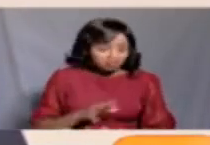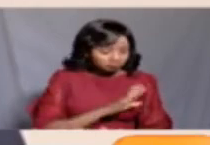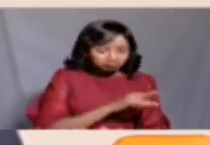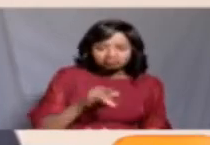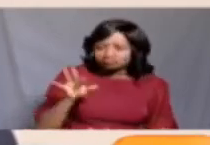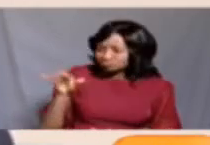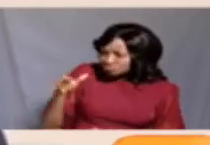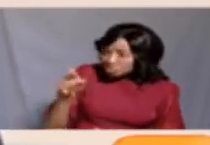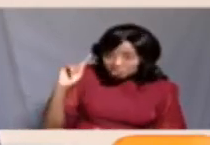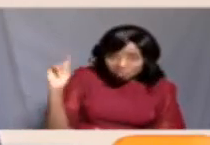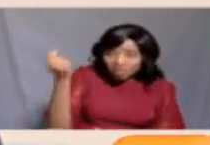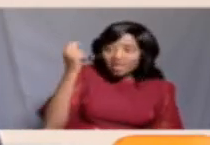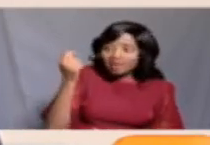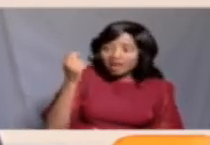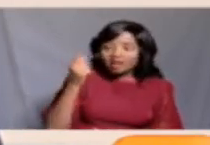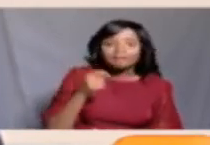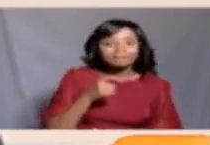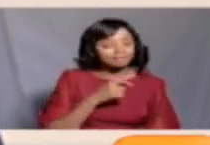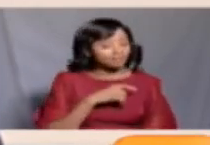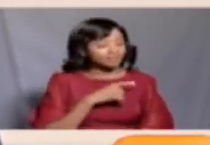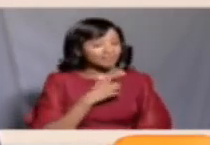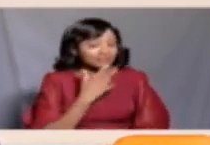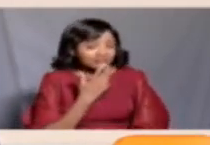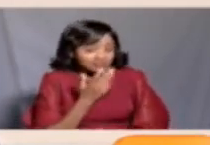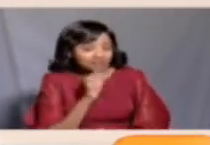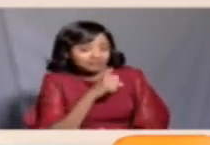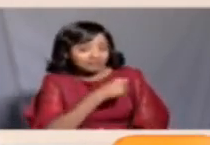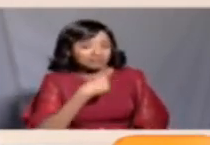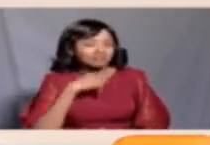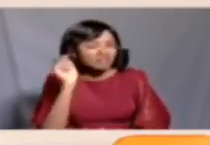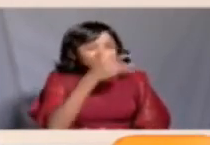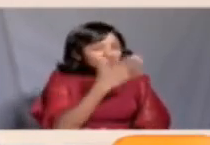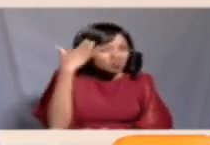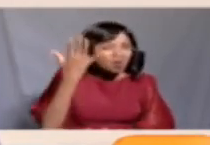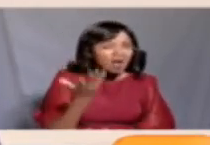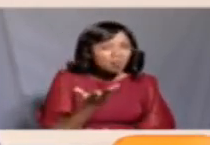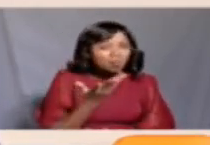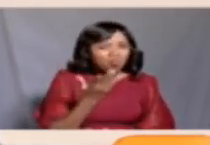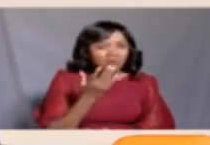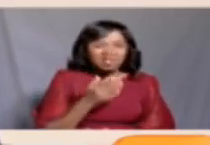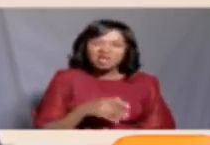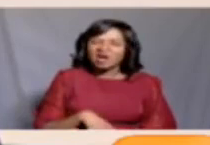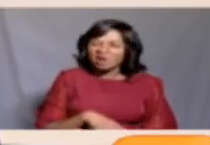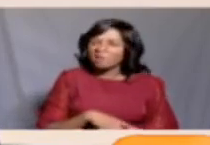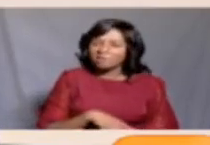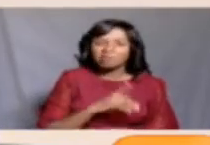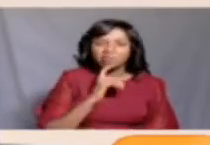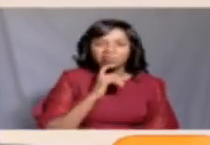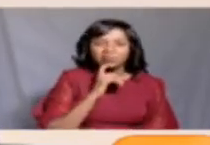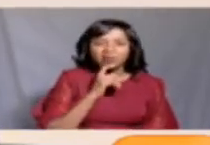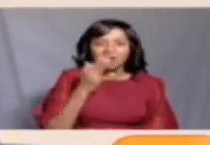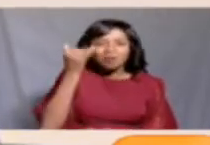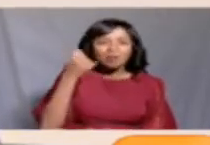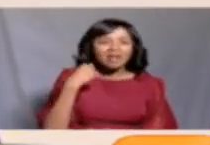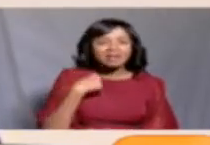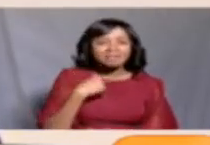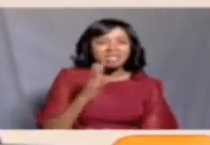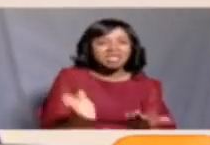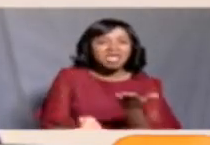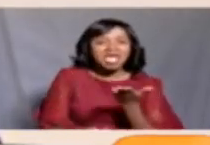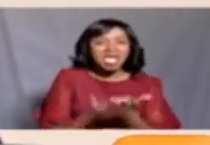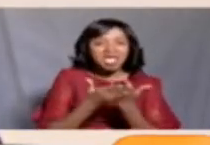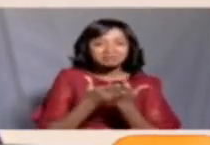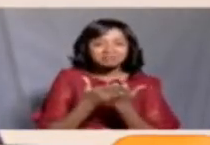"Young man, are you Kenyan?" Mm-hmm. And I said, "Yes, I am. And how did you know?" He said, "Oh, that's interesting. I helped design